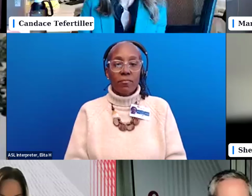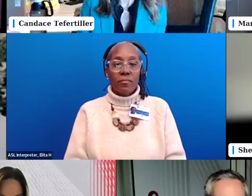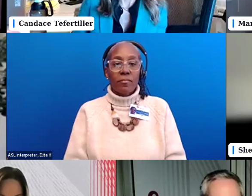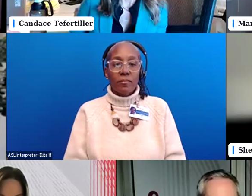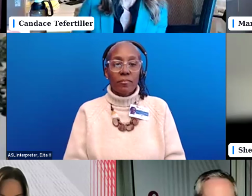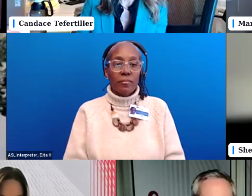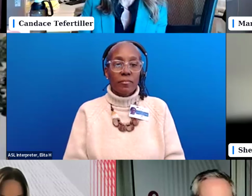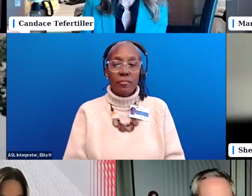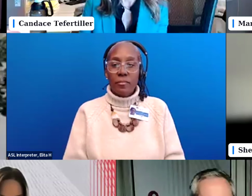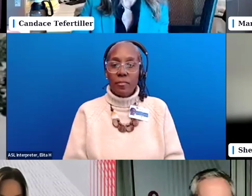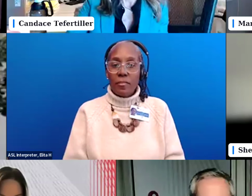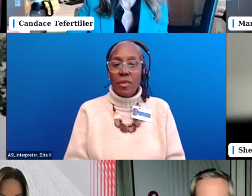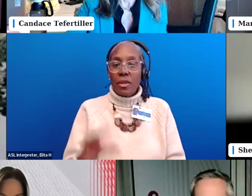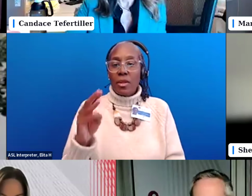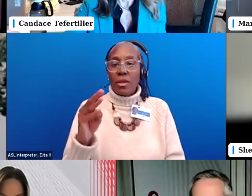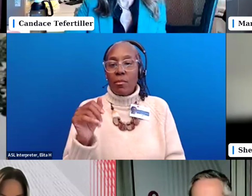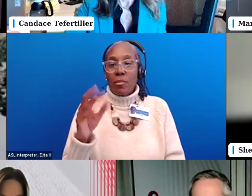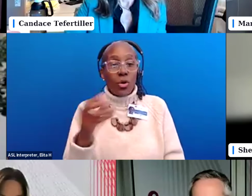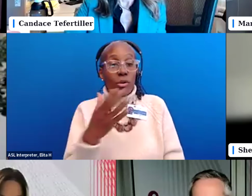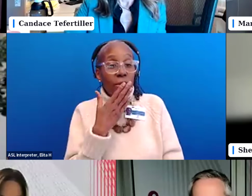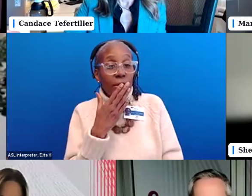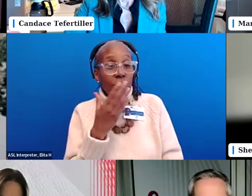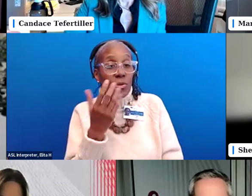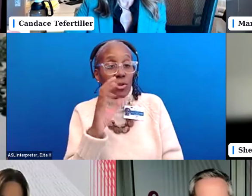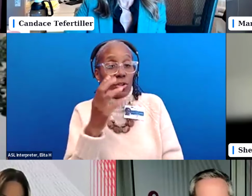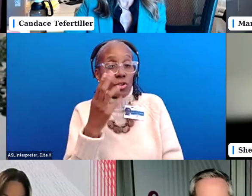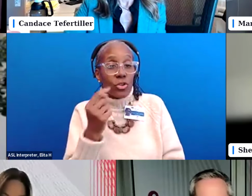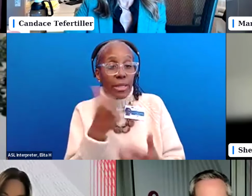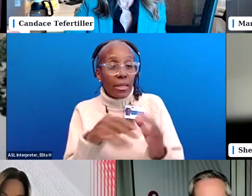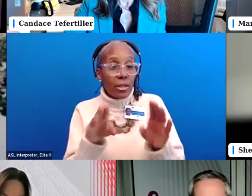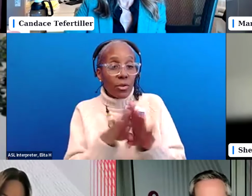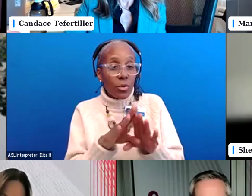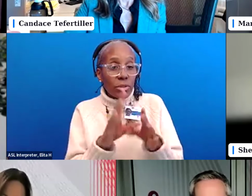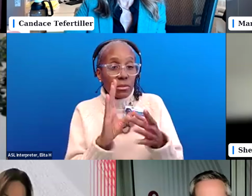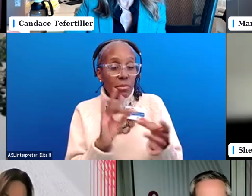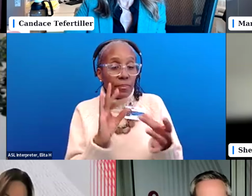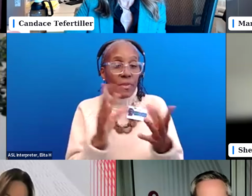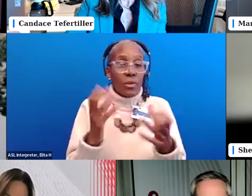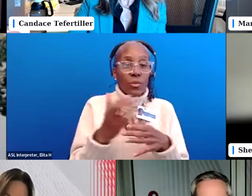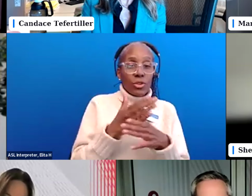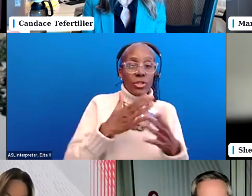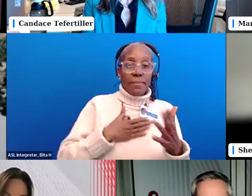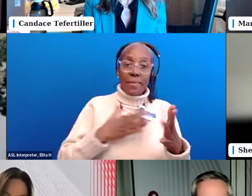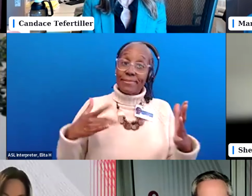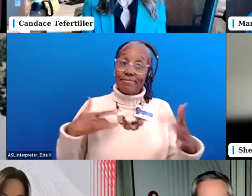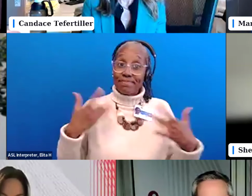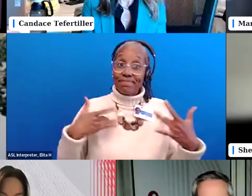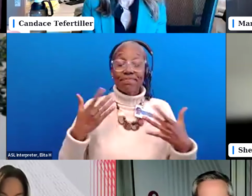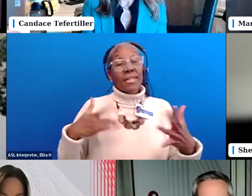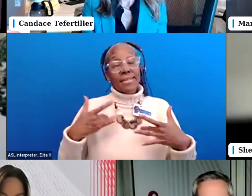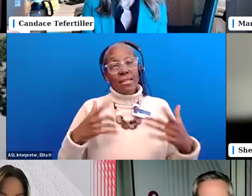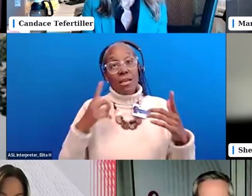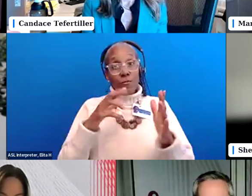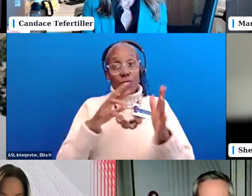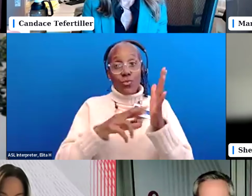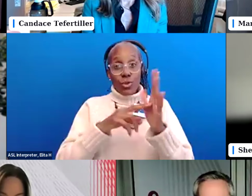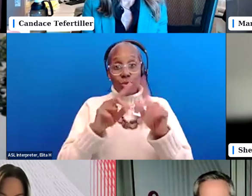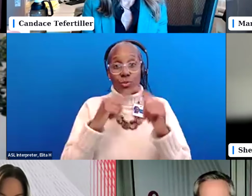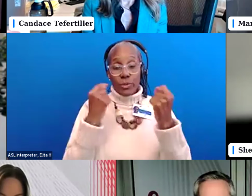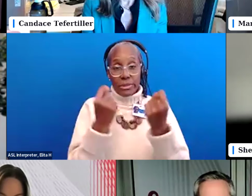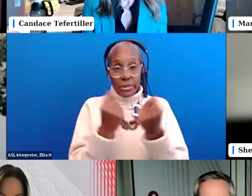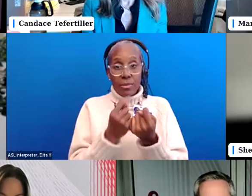Thank you, Candy. I don't know, Chet, if you have any closing remarks on this. I just want to share my excitement, and I think the excitement of the research teams